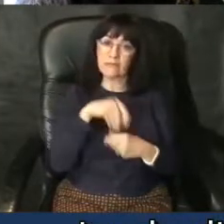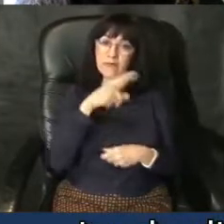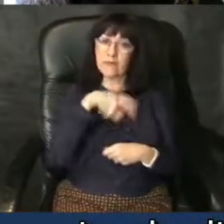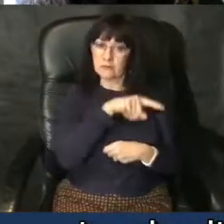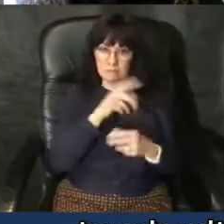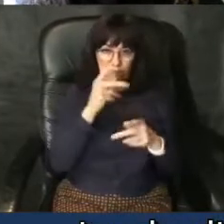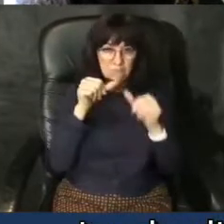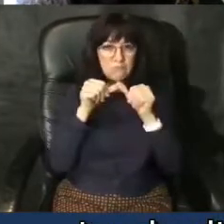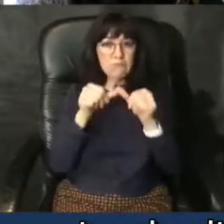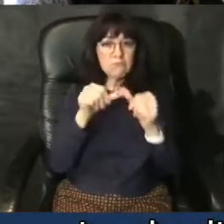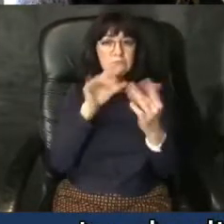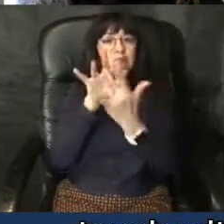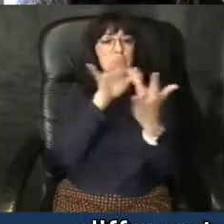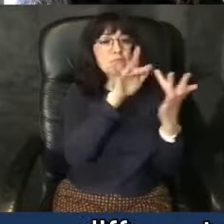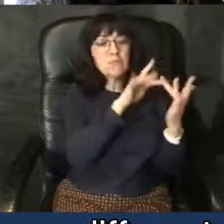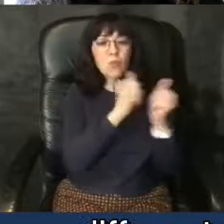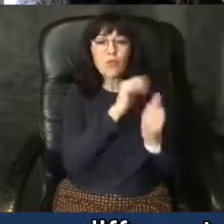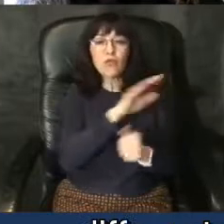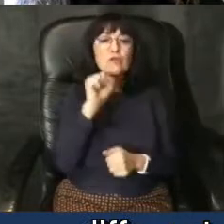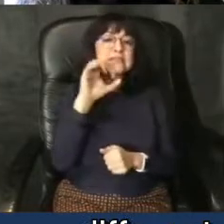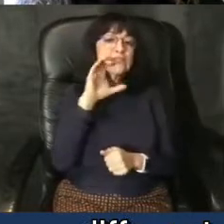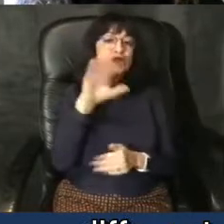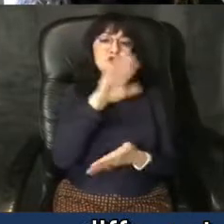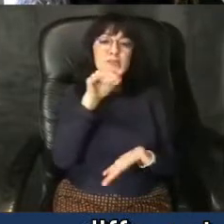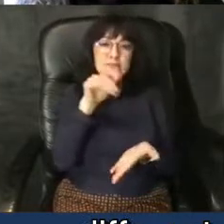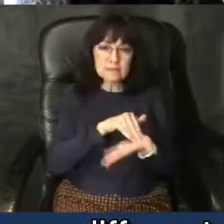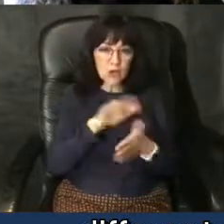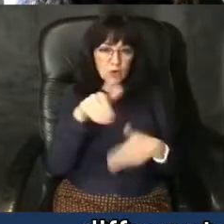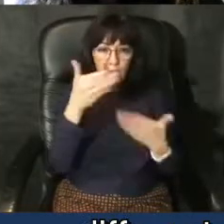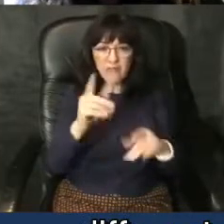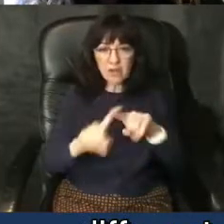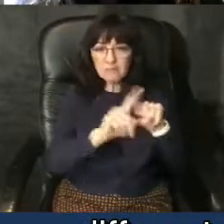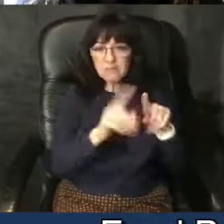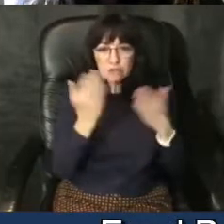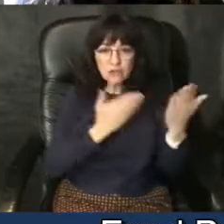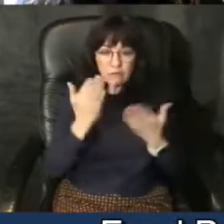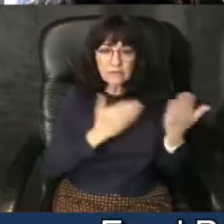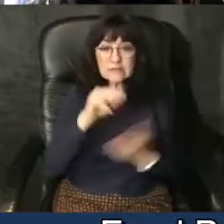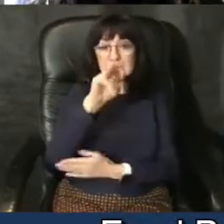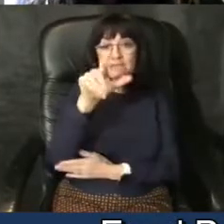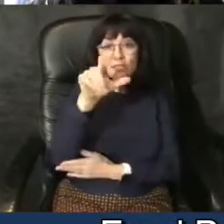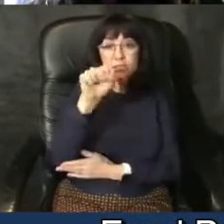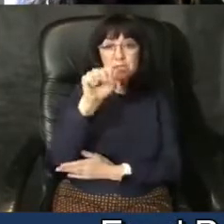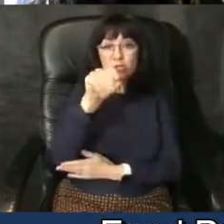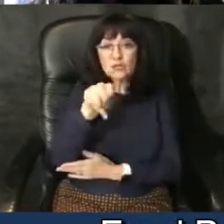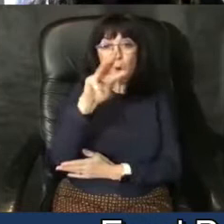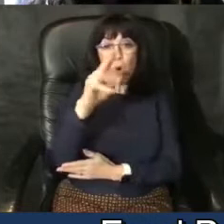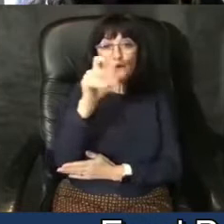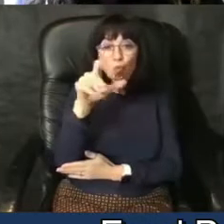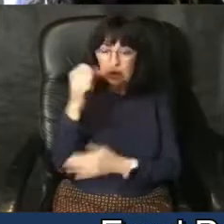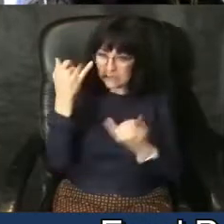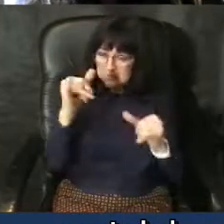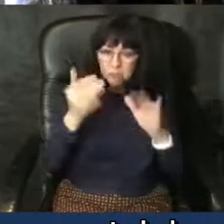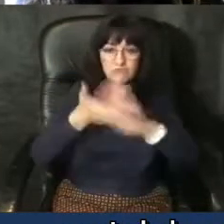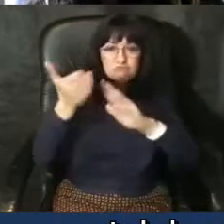their local senior center who is providing different services. We have still Meals on Wheels and the food bank working with particular